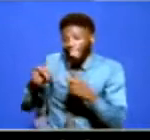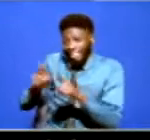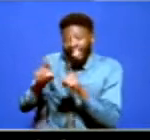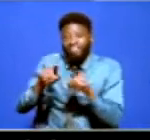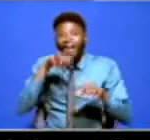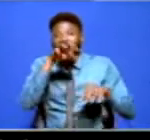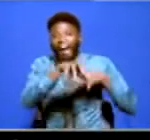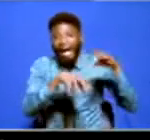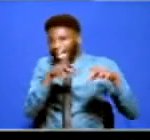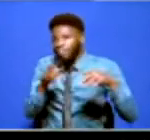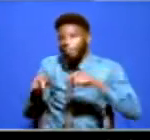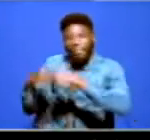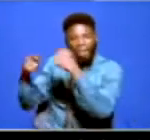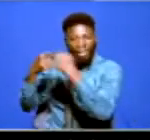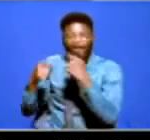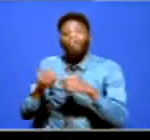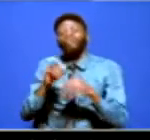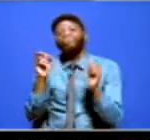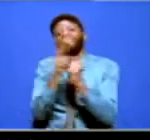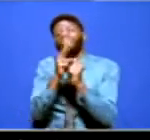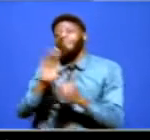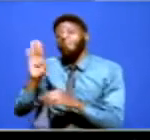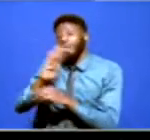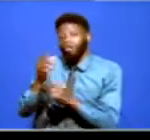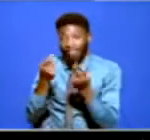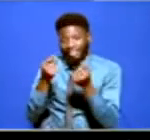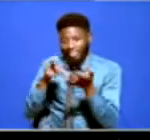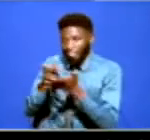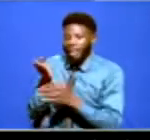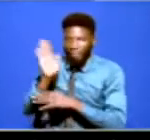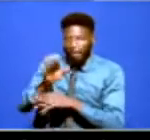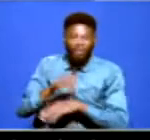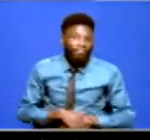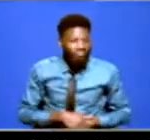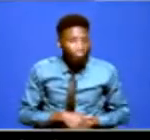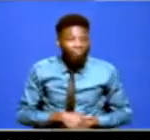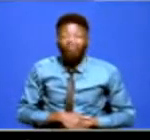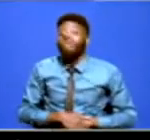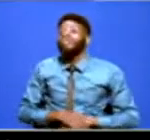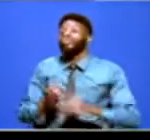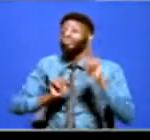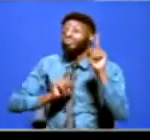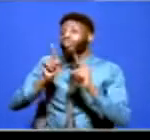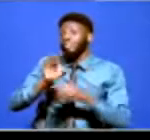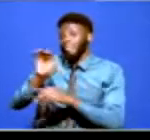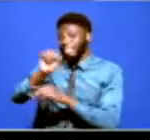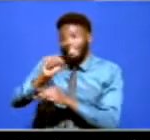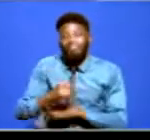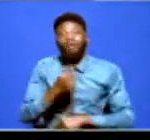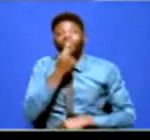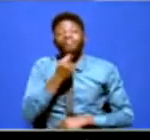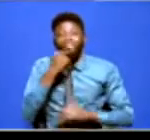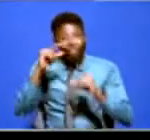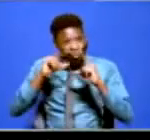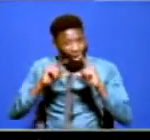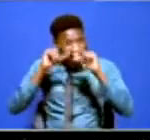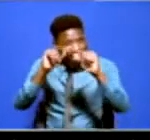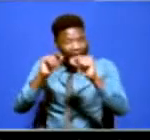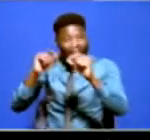at least 12 billion shillings in compensation. Tourism and Wildlife Cabinet Secretary Najib Balala says there has been